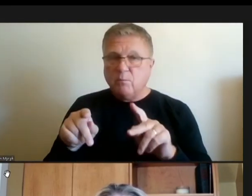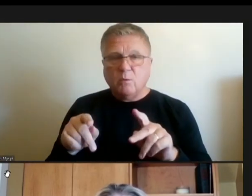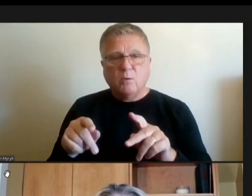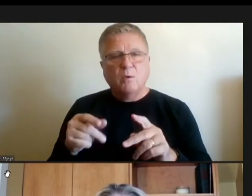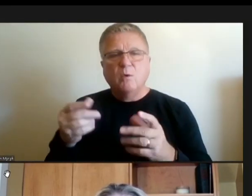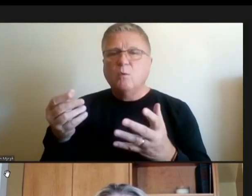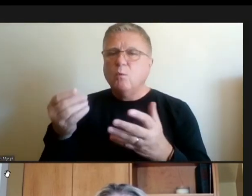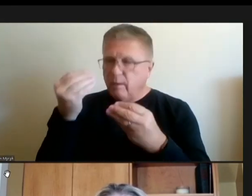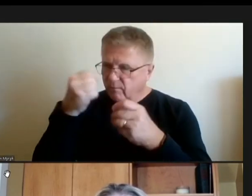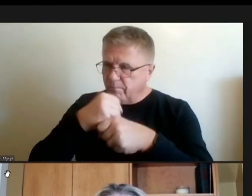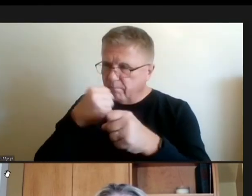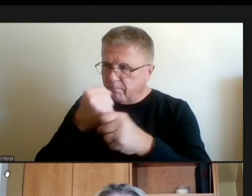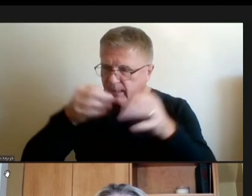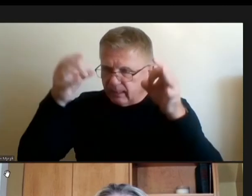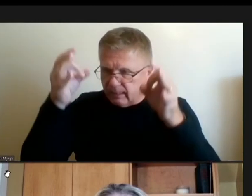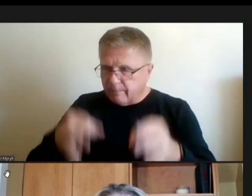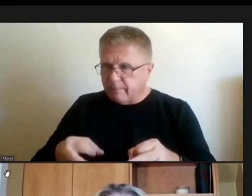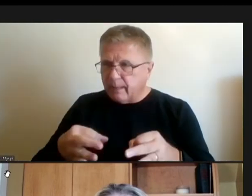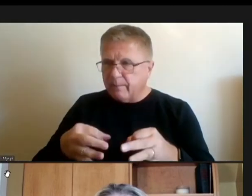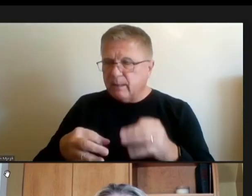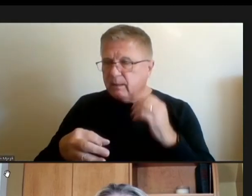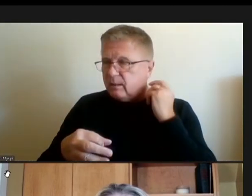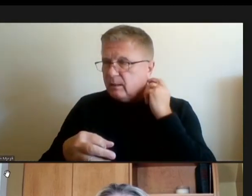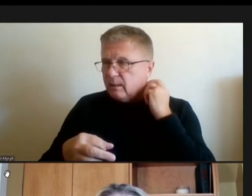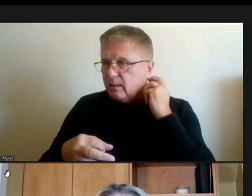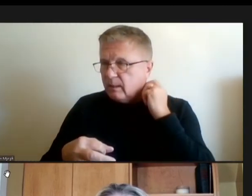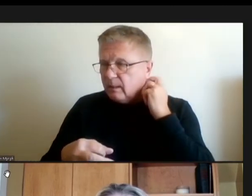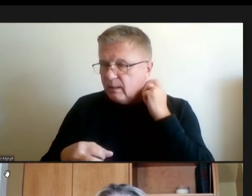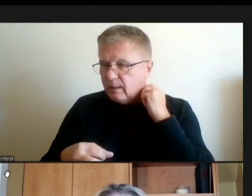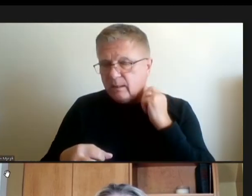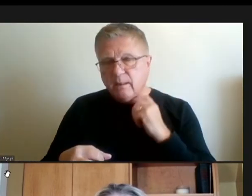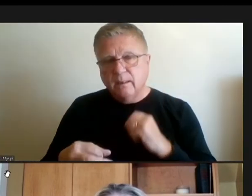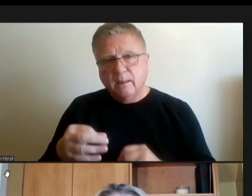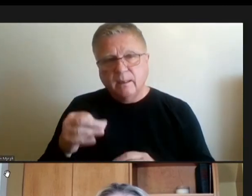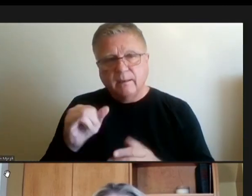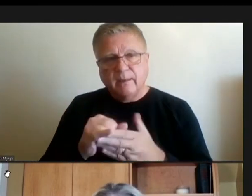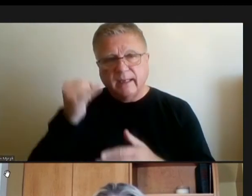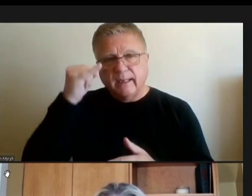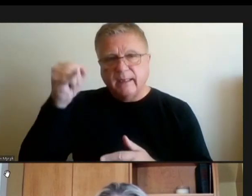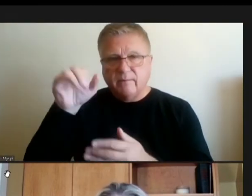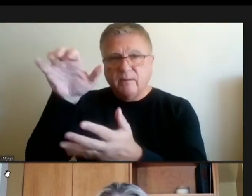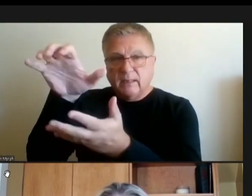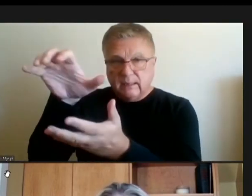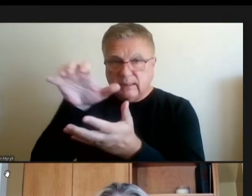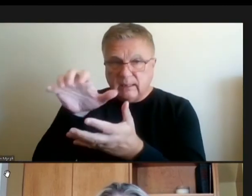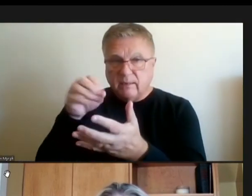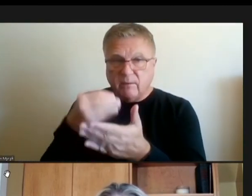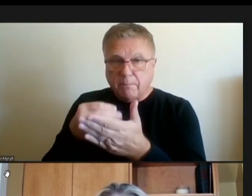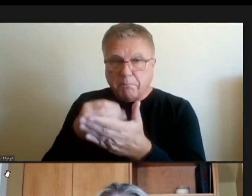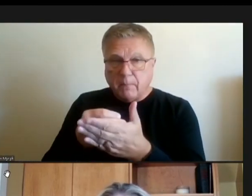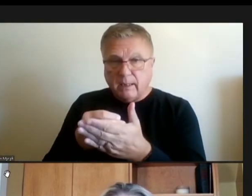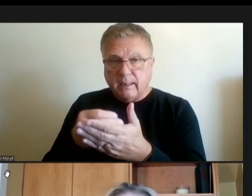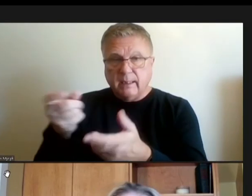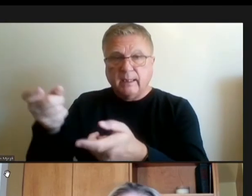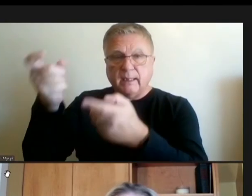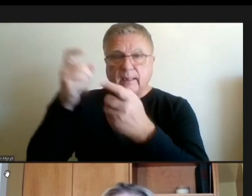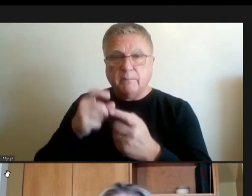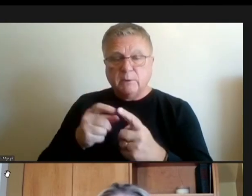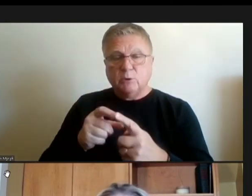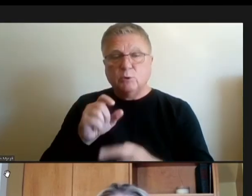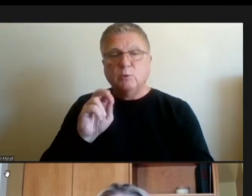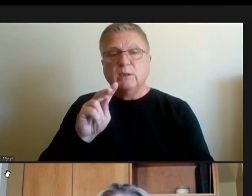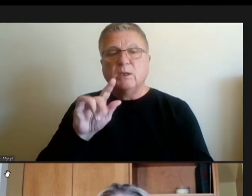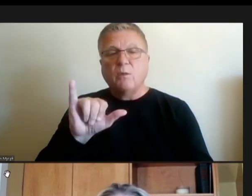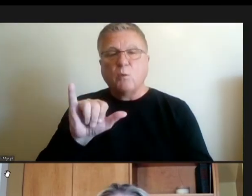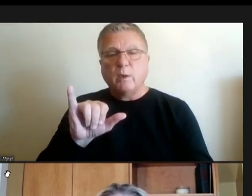made a commitment that if significant funding comes to the authority and we can